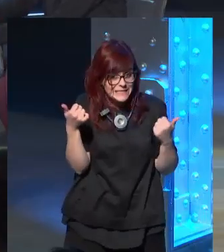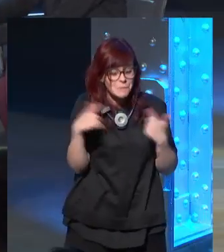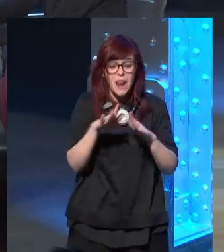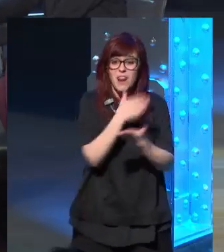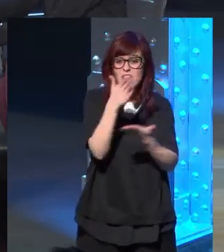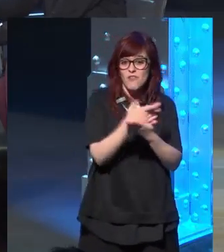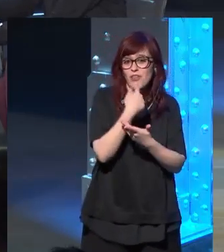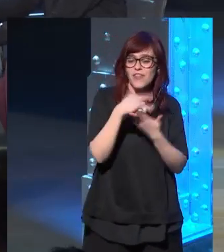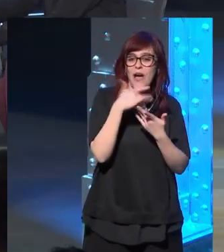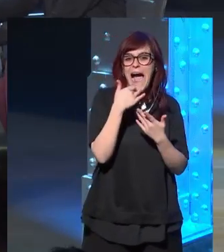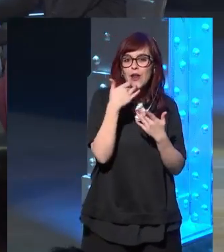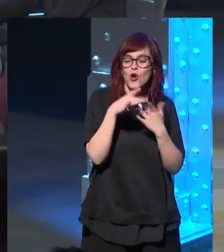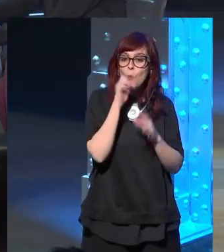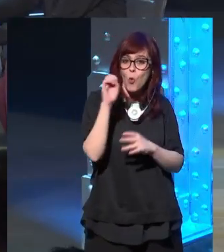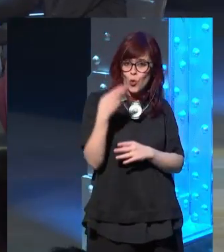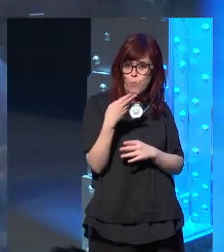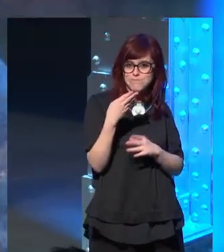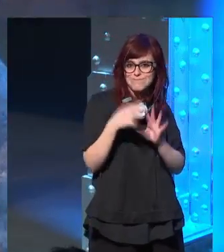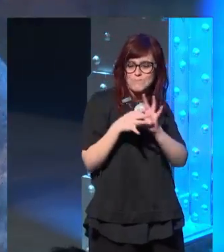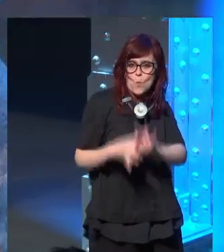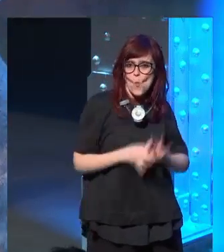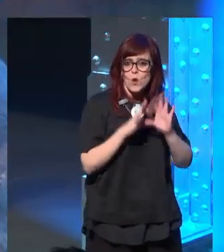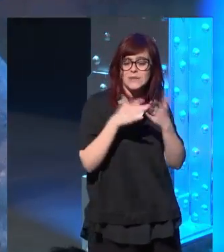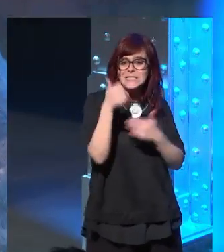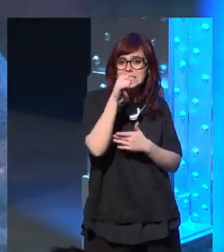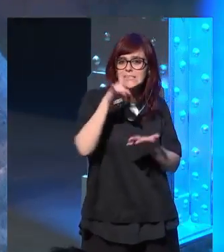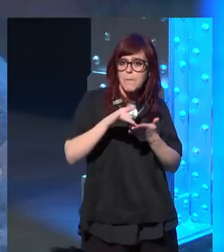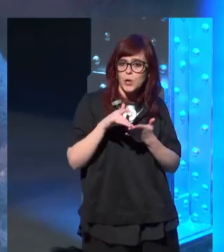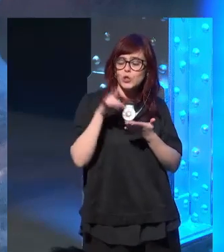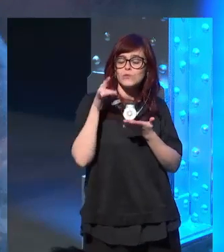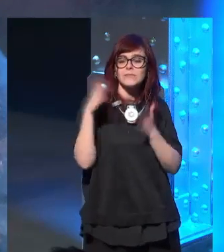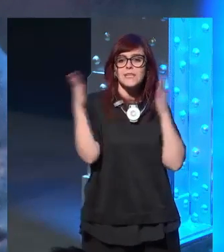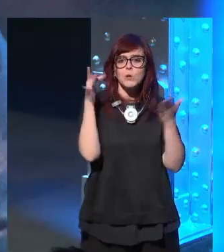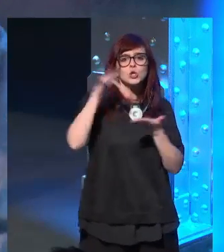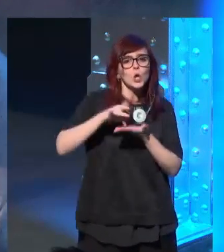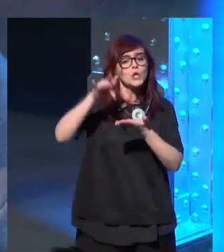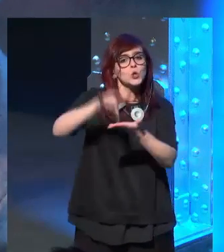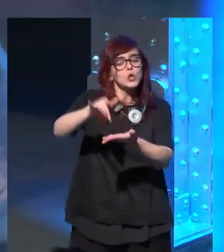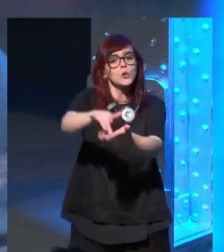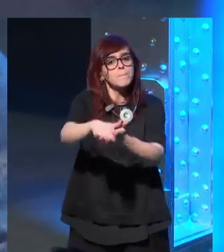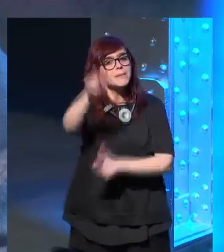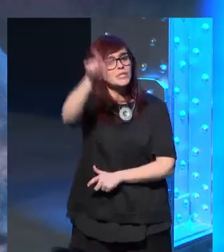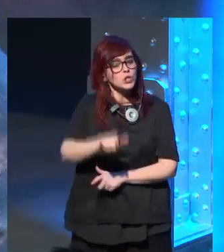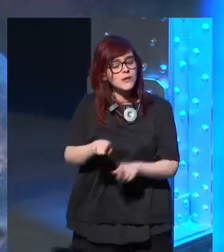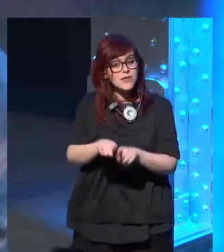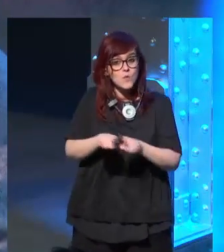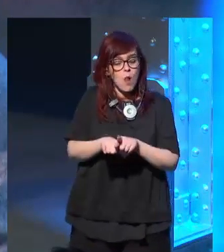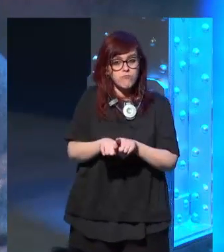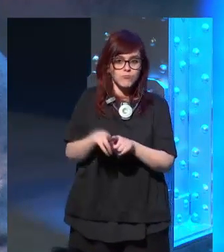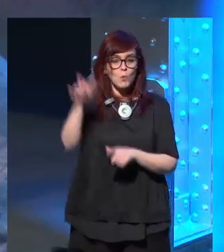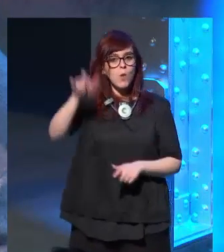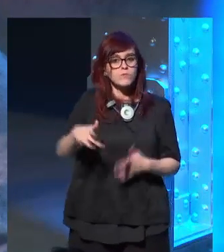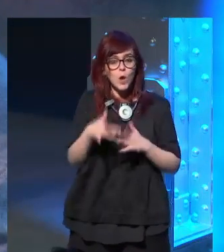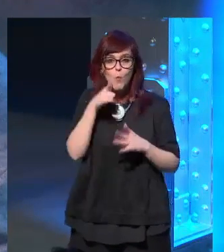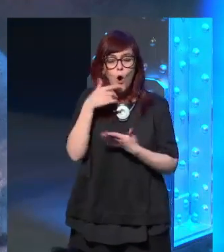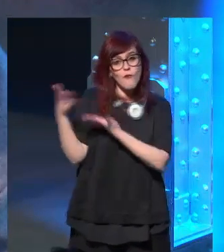we meet once in a while and have different people. We of course have one host, but instead of